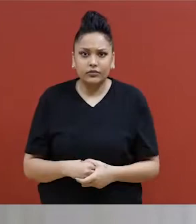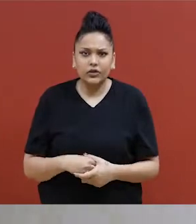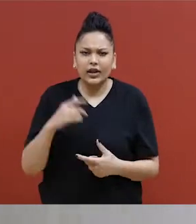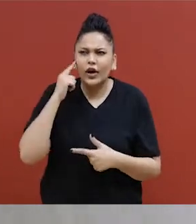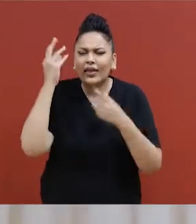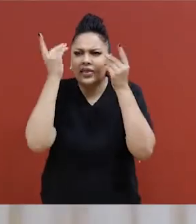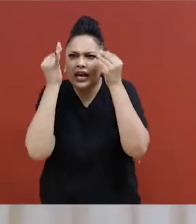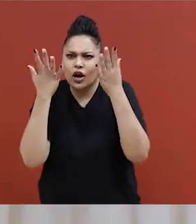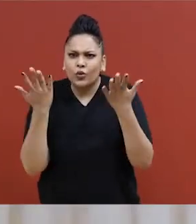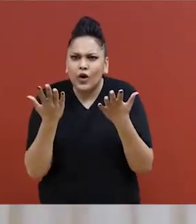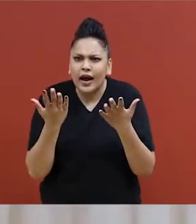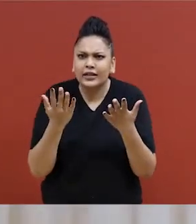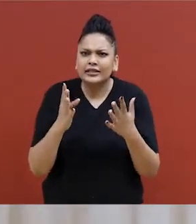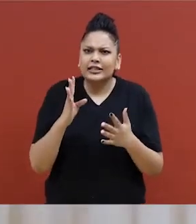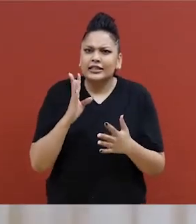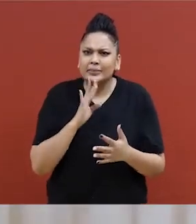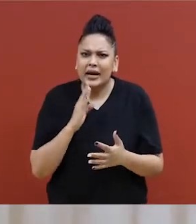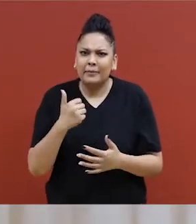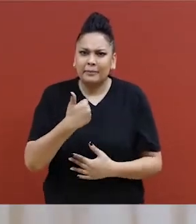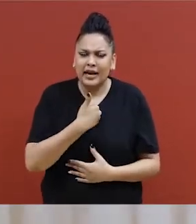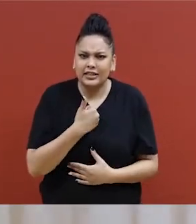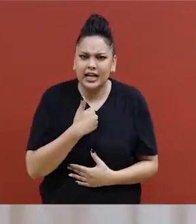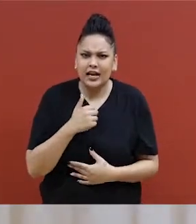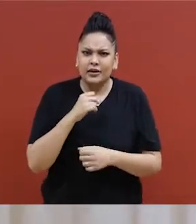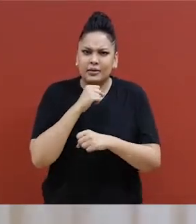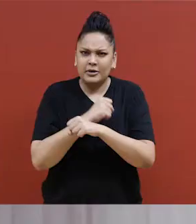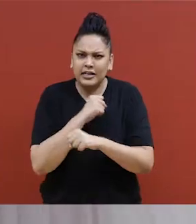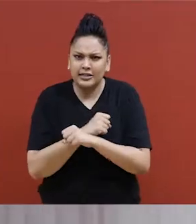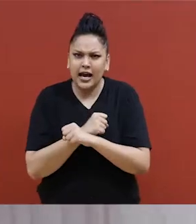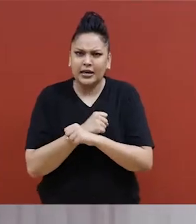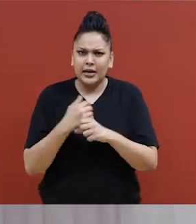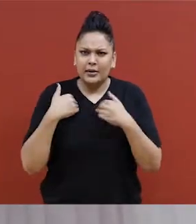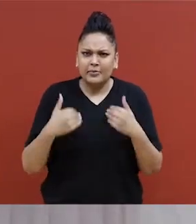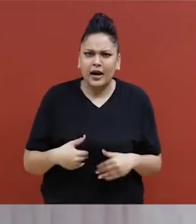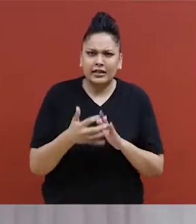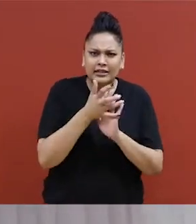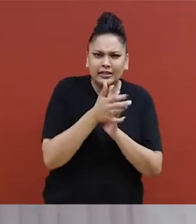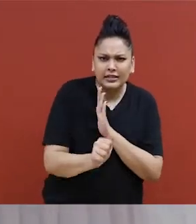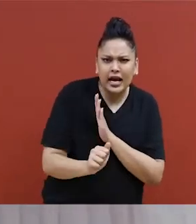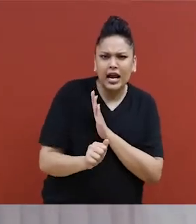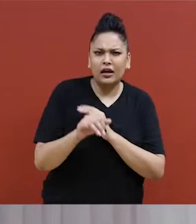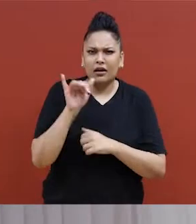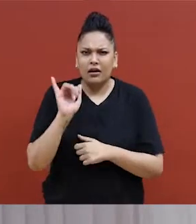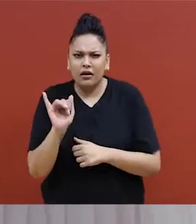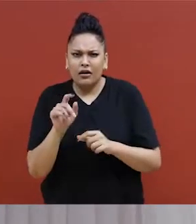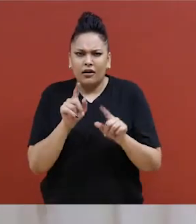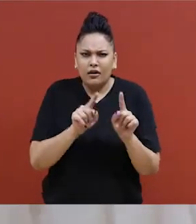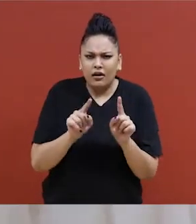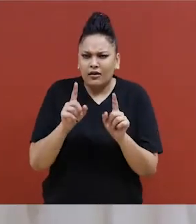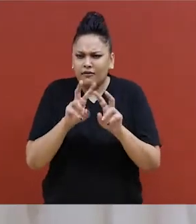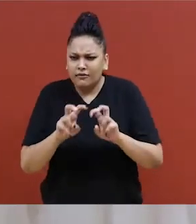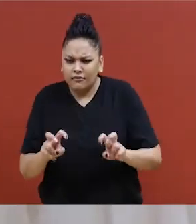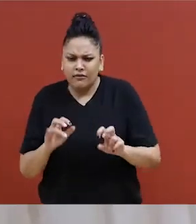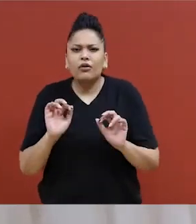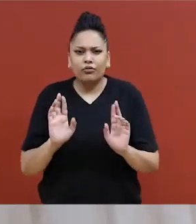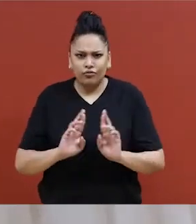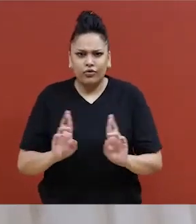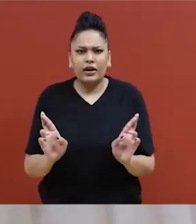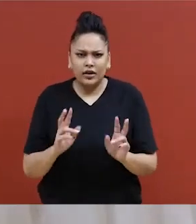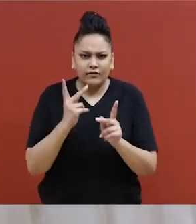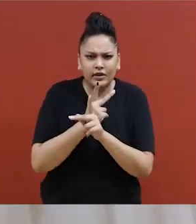us to think verbal self-defense, physical technique, all tools that I might have in